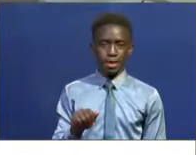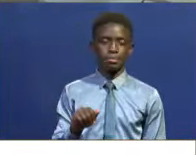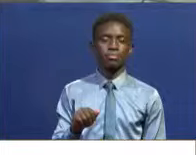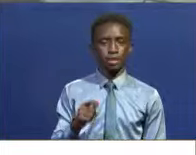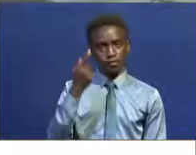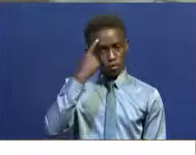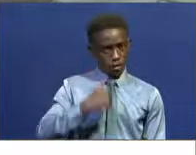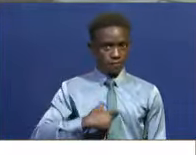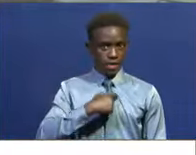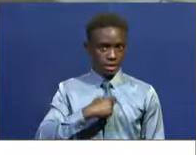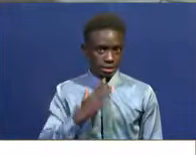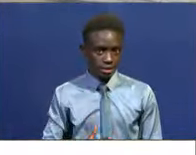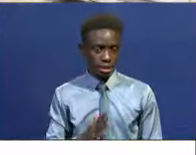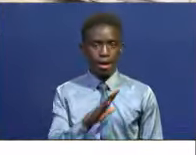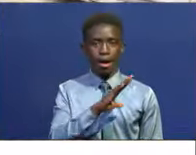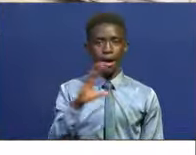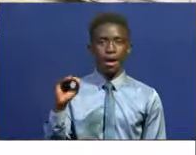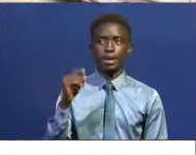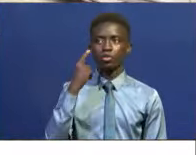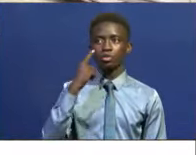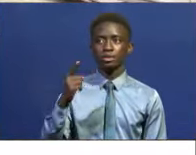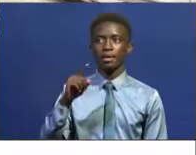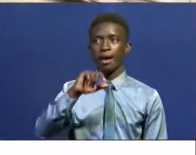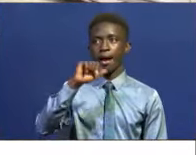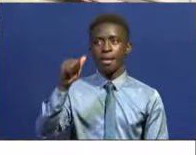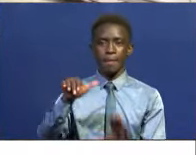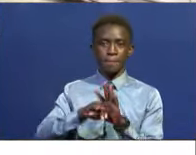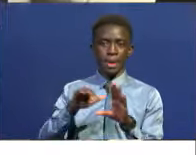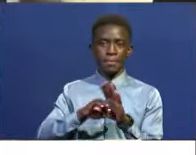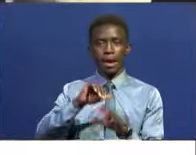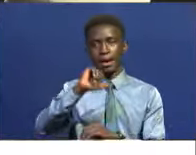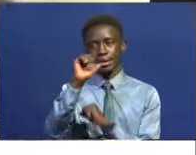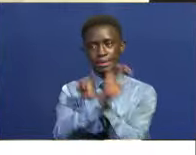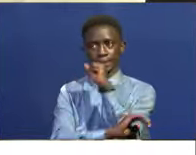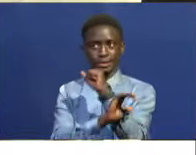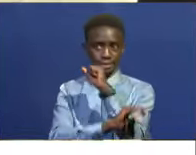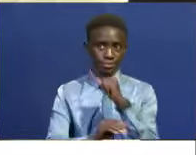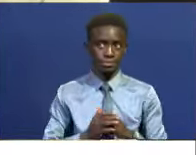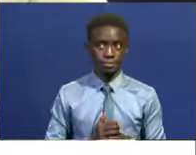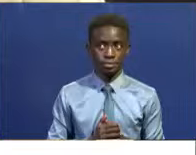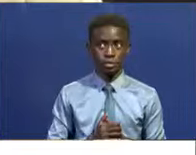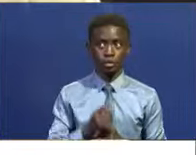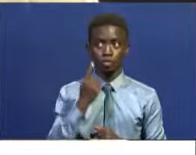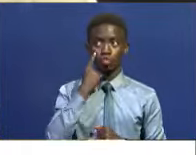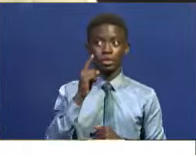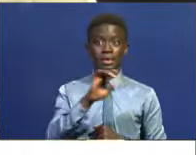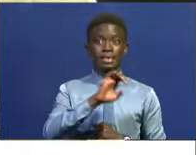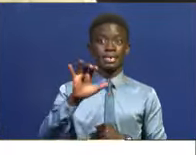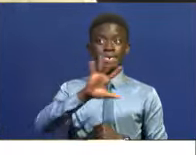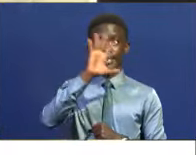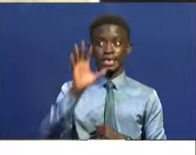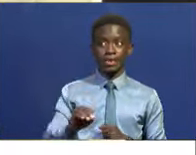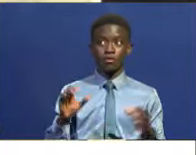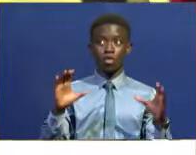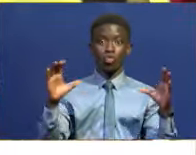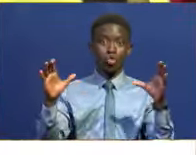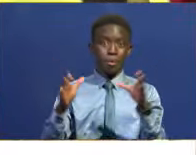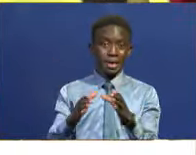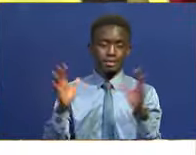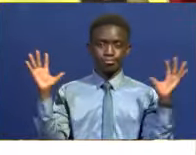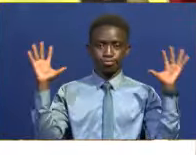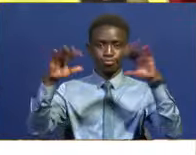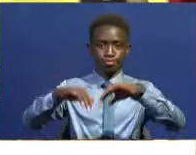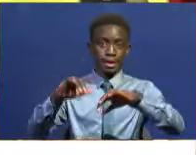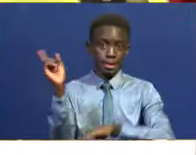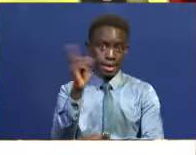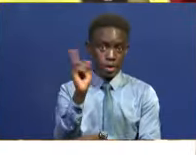states. The oversight activity on wildlife management in East Africa Community Partner States Forum in Nairobi